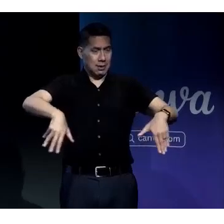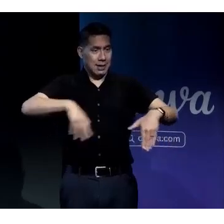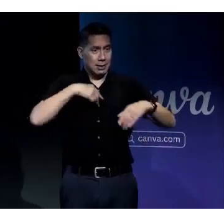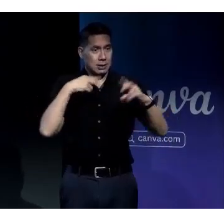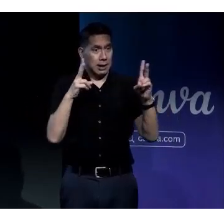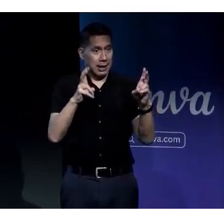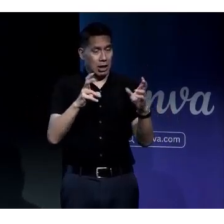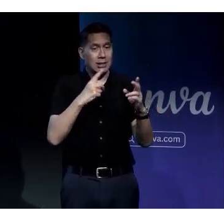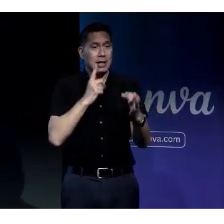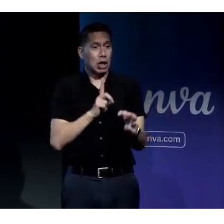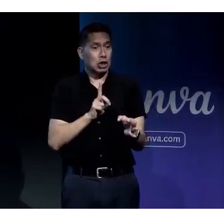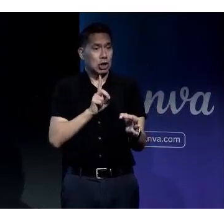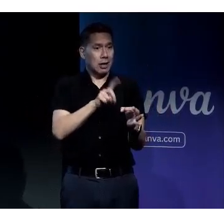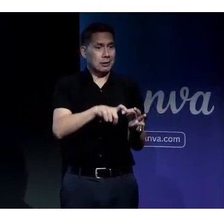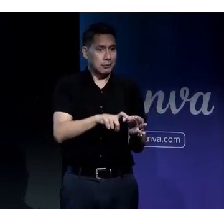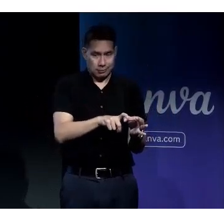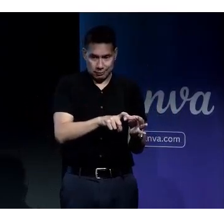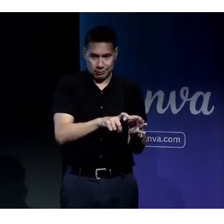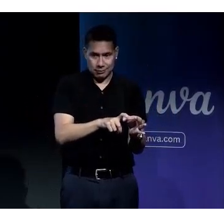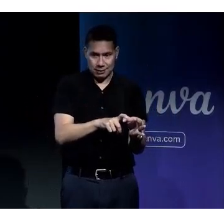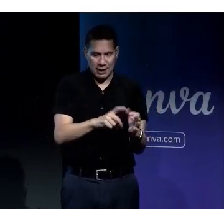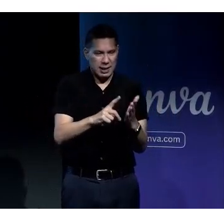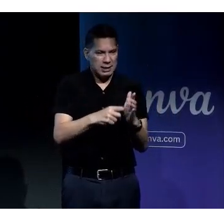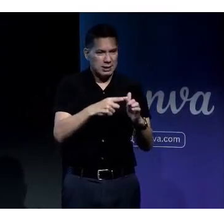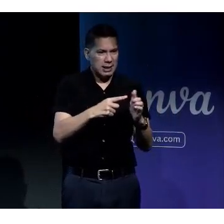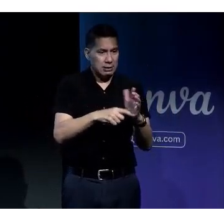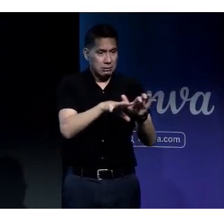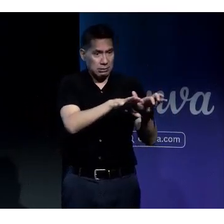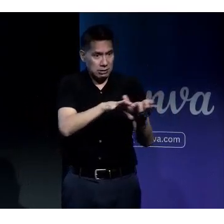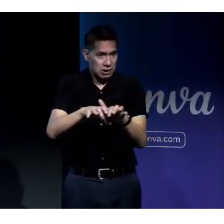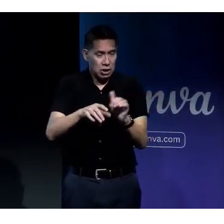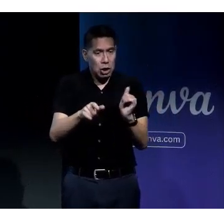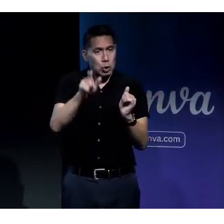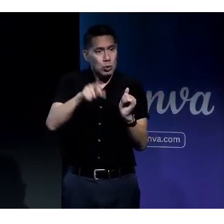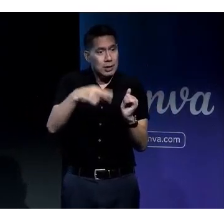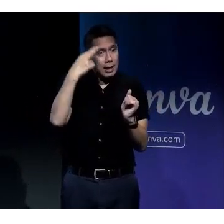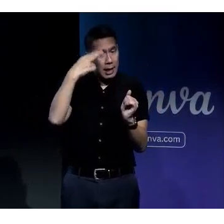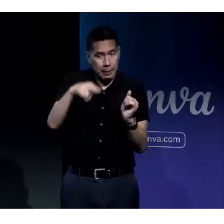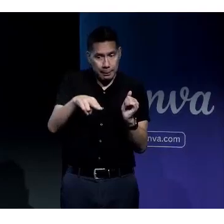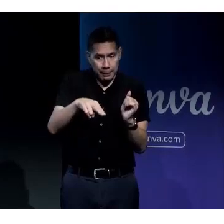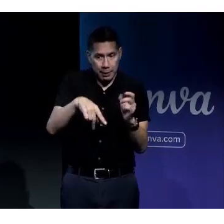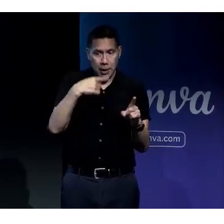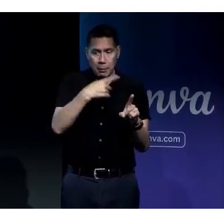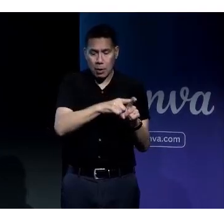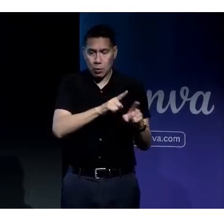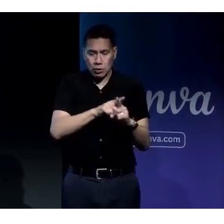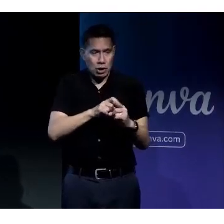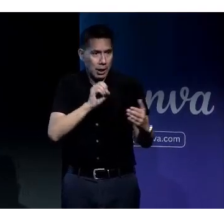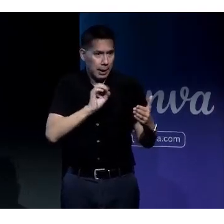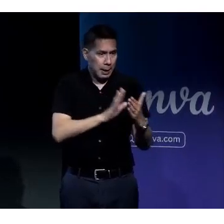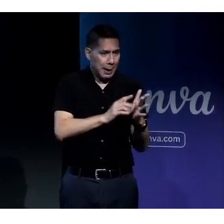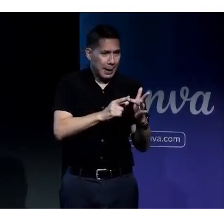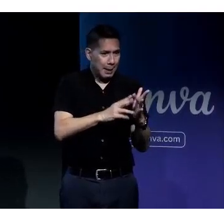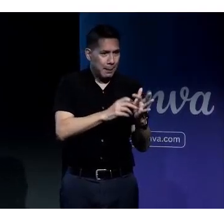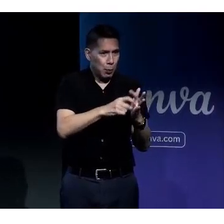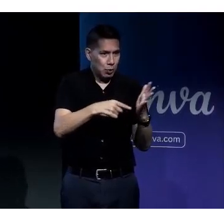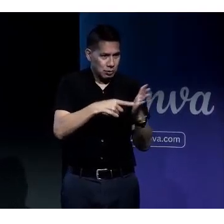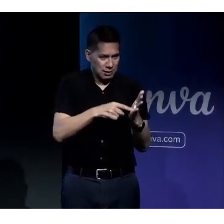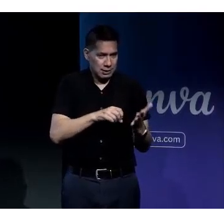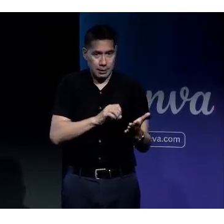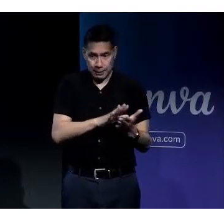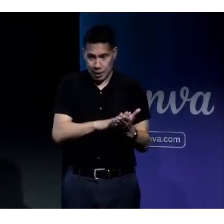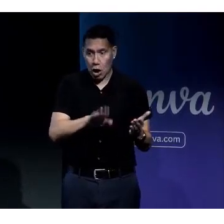sign in, a text input named username, and an input with type of submit. On the right is that DOM